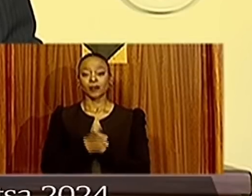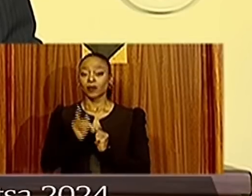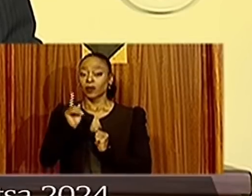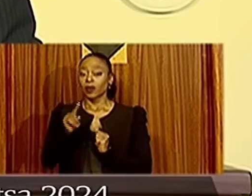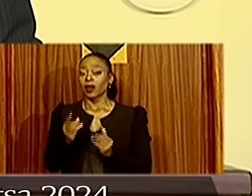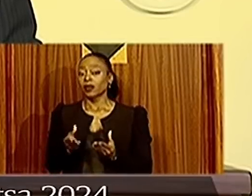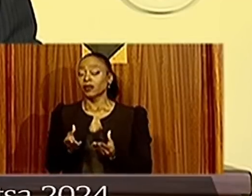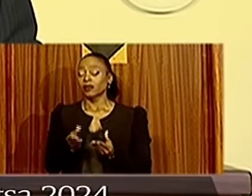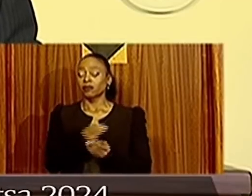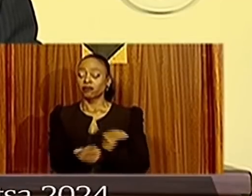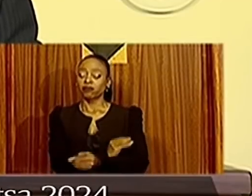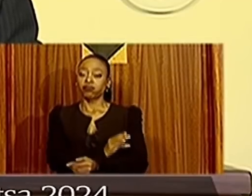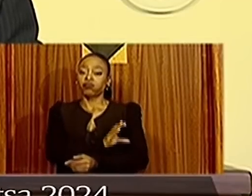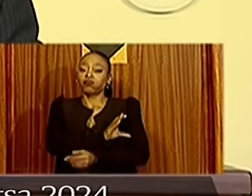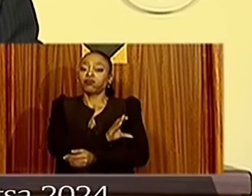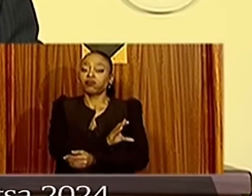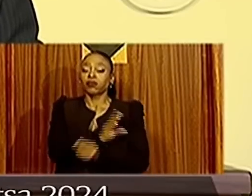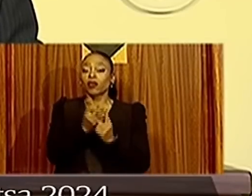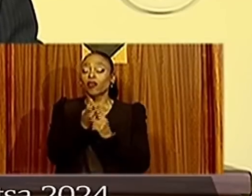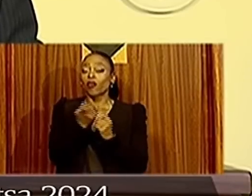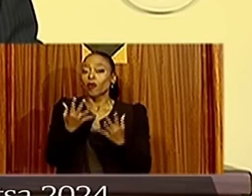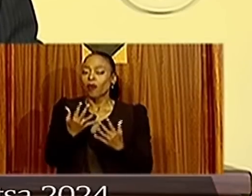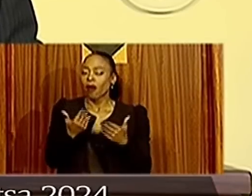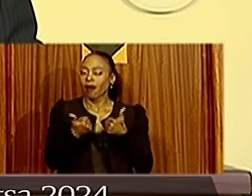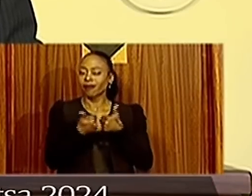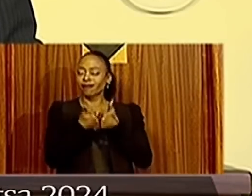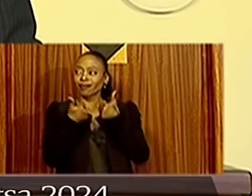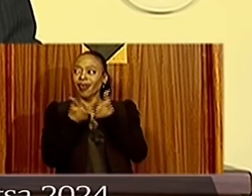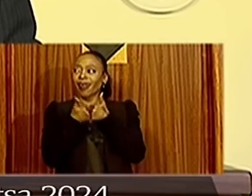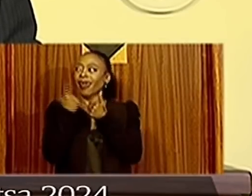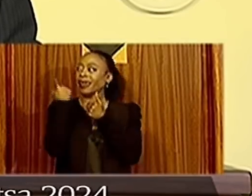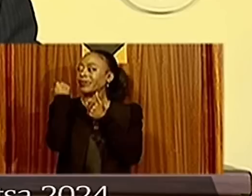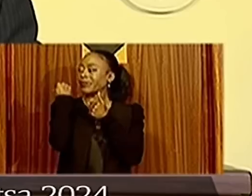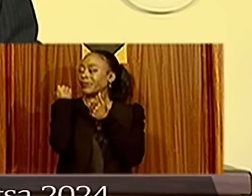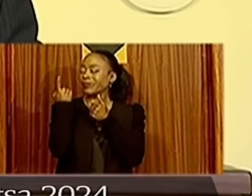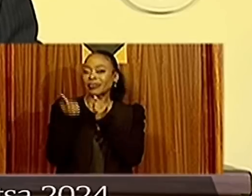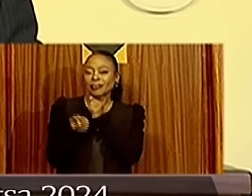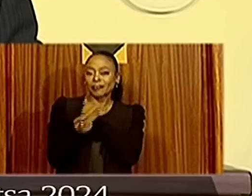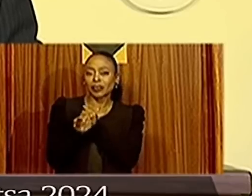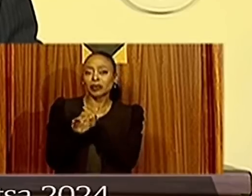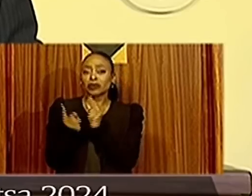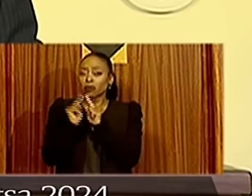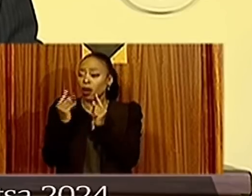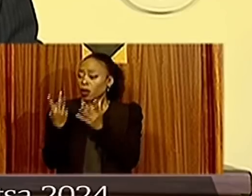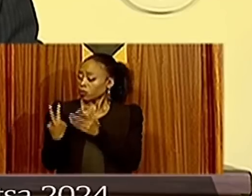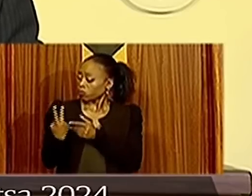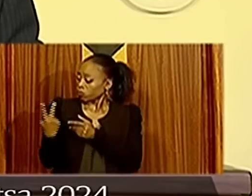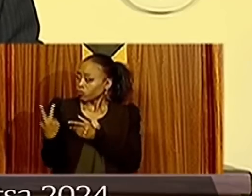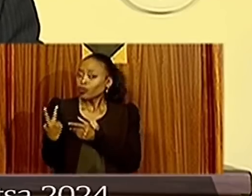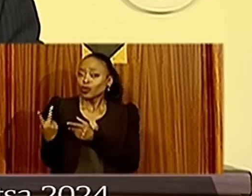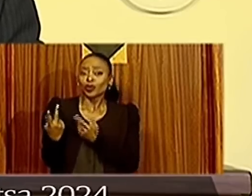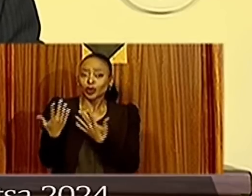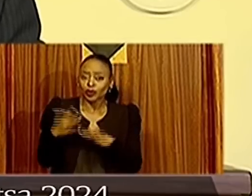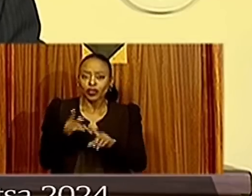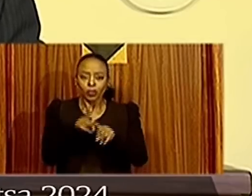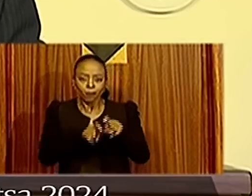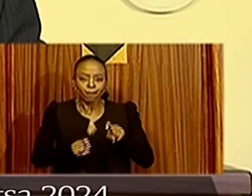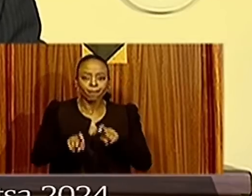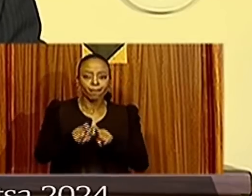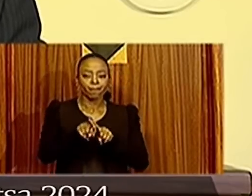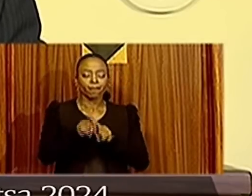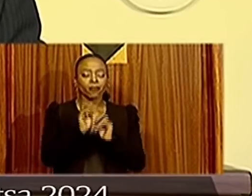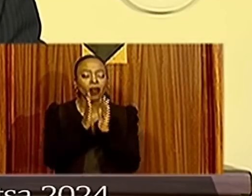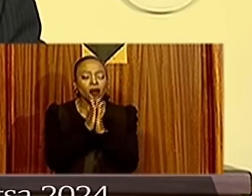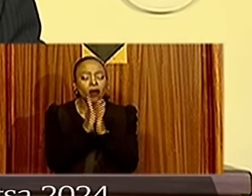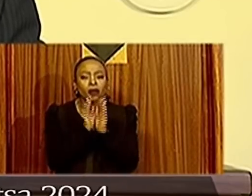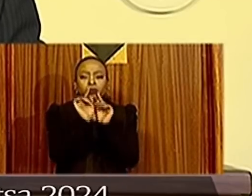encouragement from the difficulties we have overcome together. I call upon all South